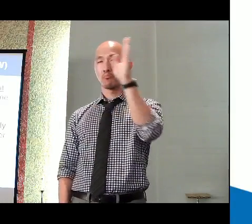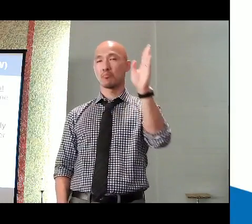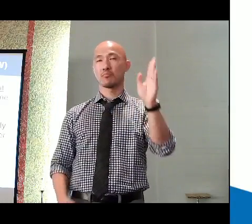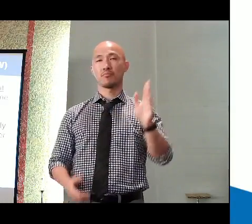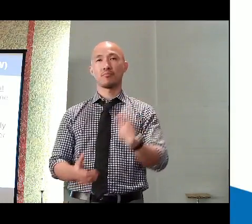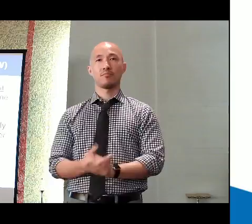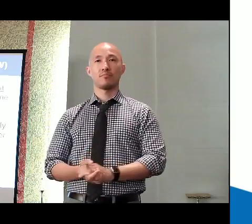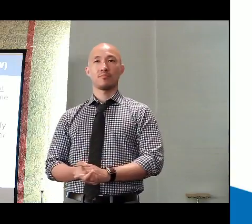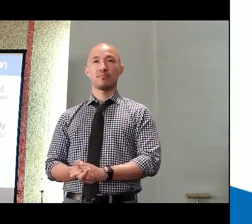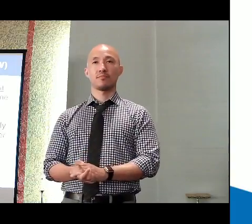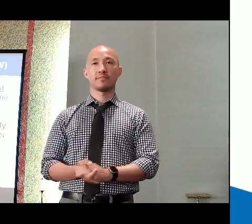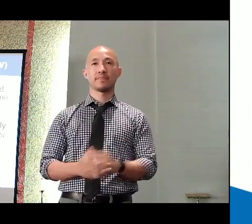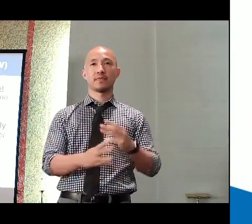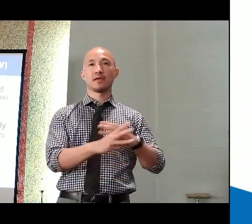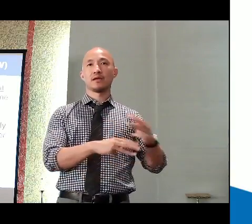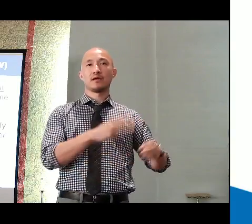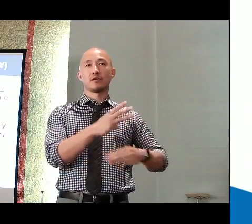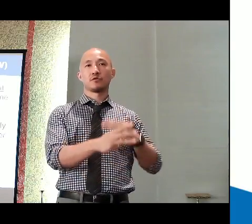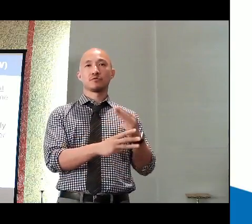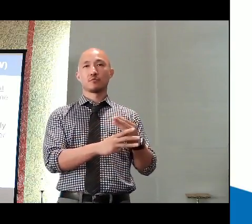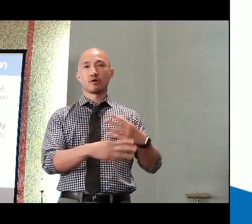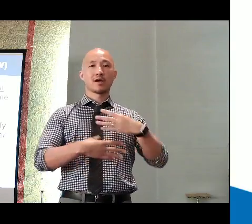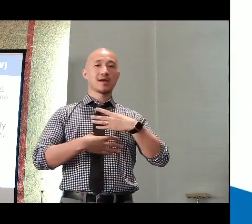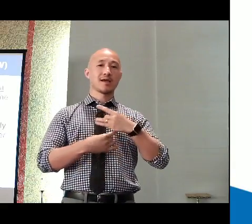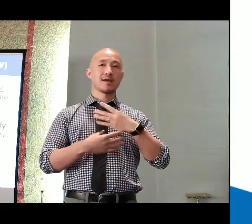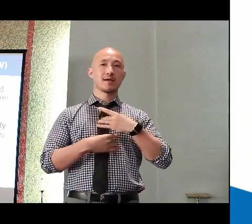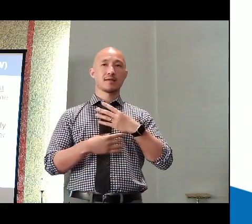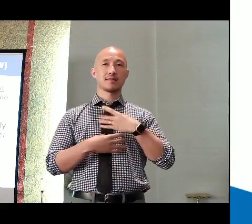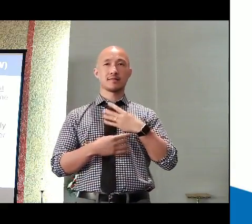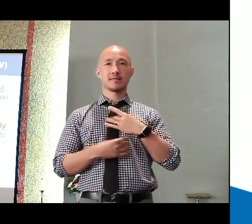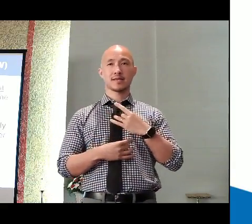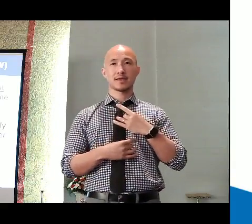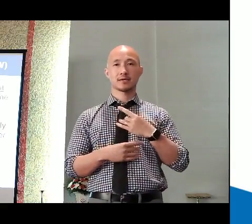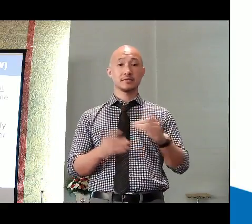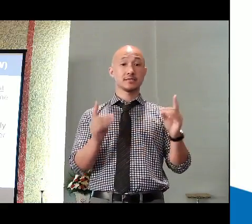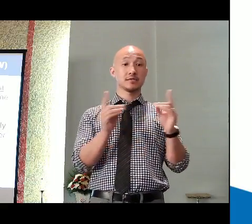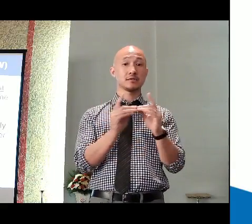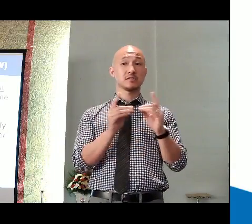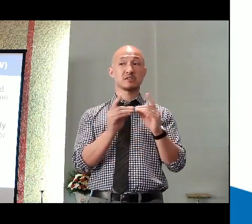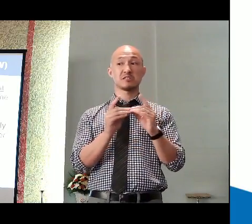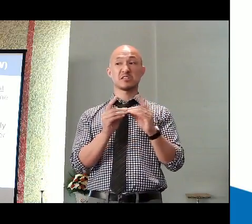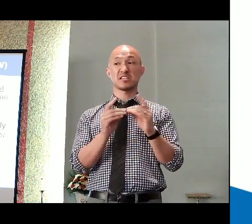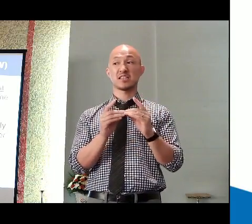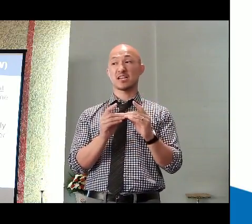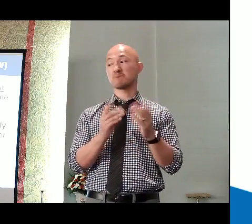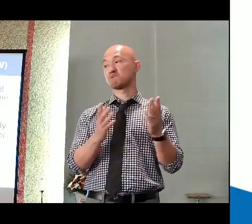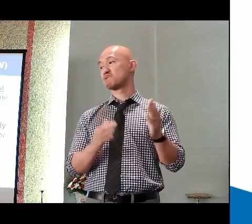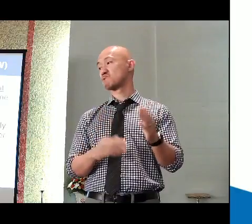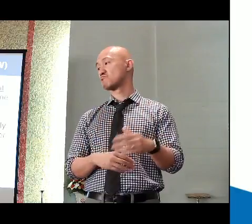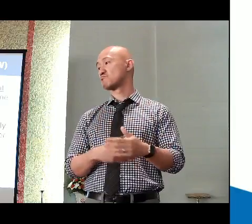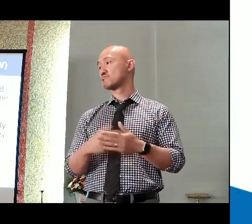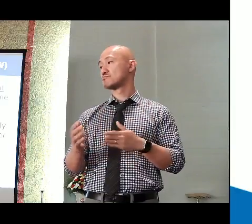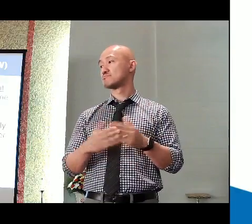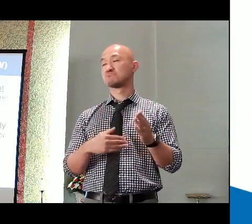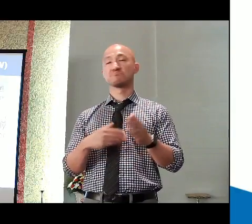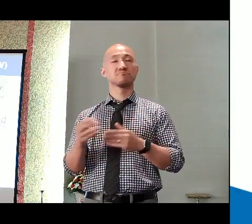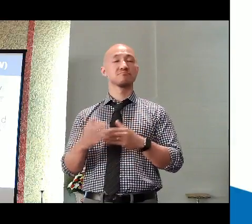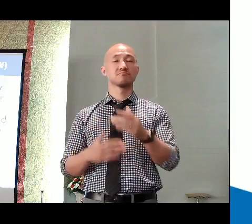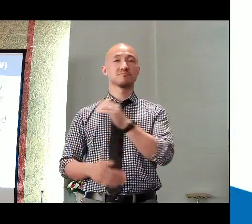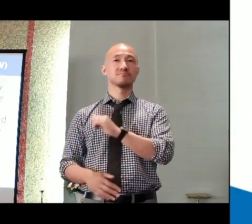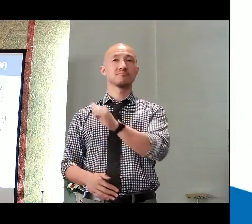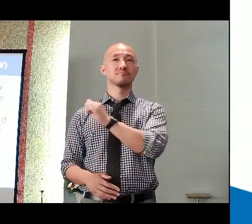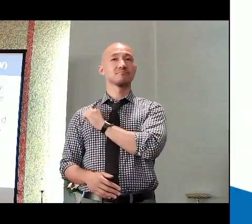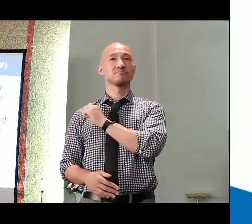worldly concept. You really need to toss it by the side. We're talking about how to court, which in this